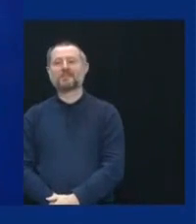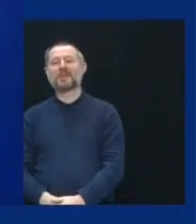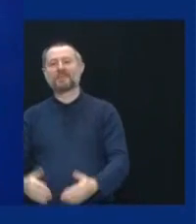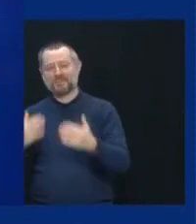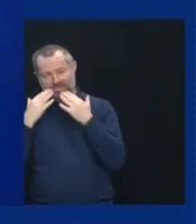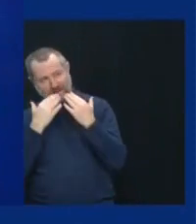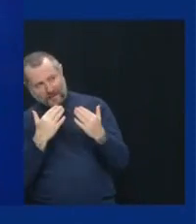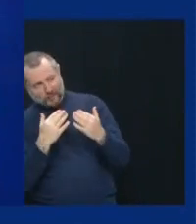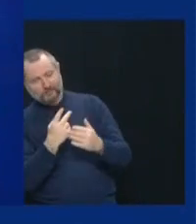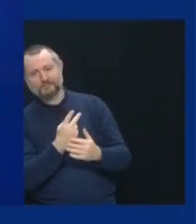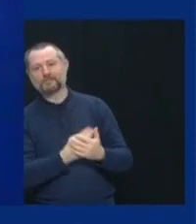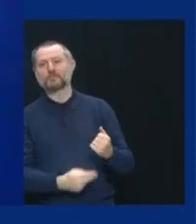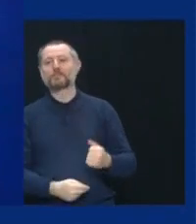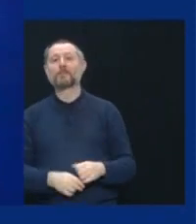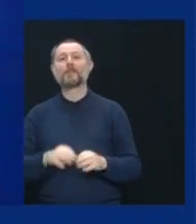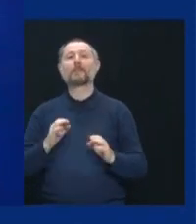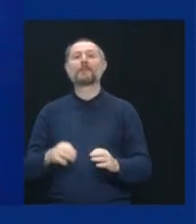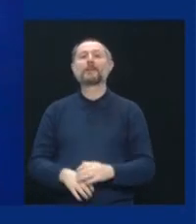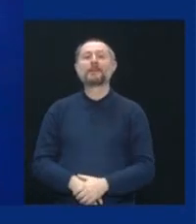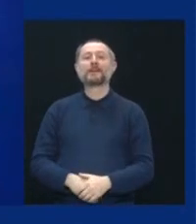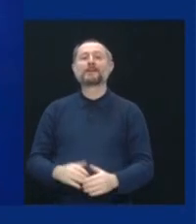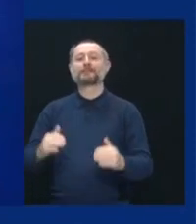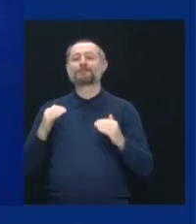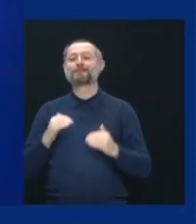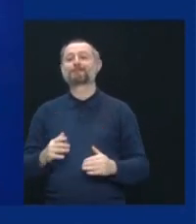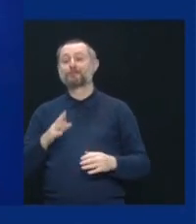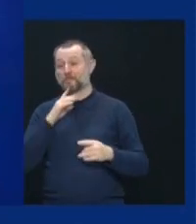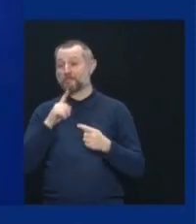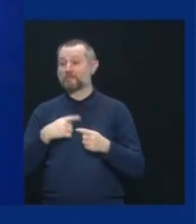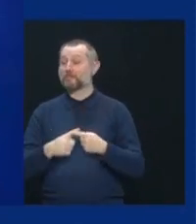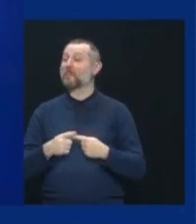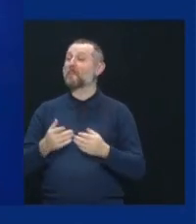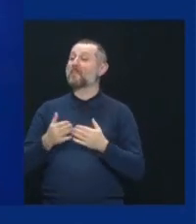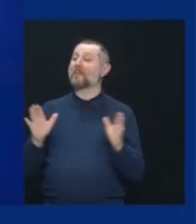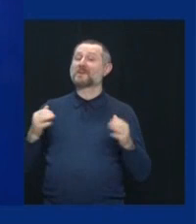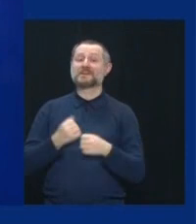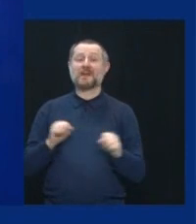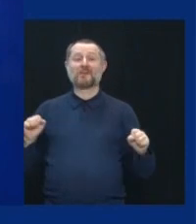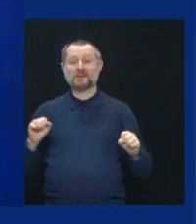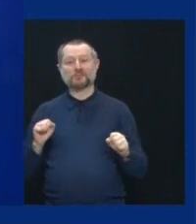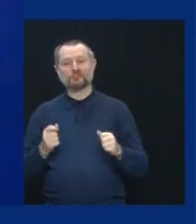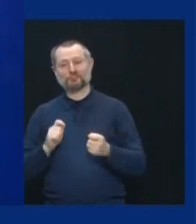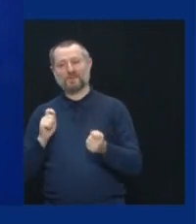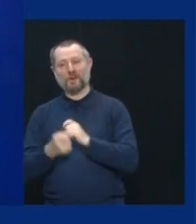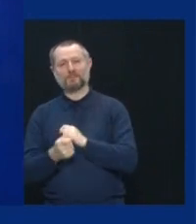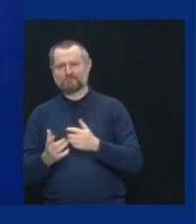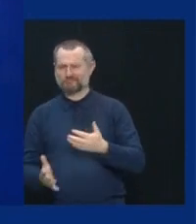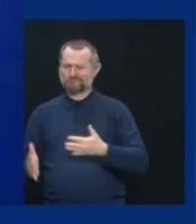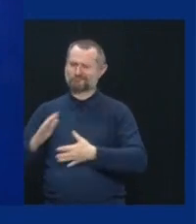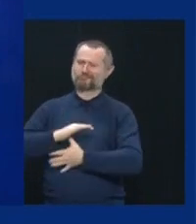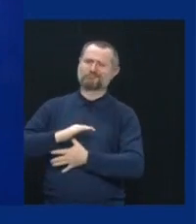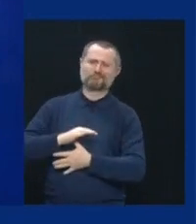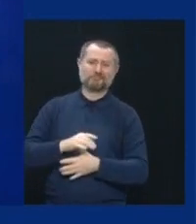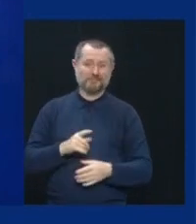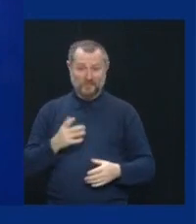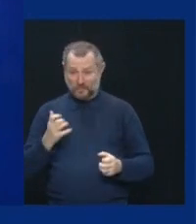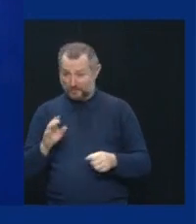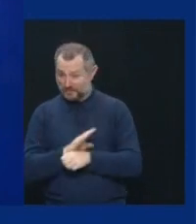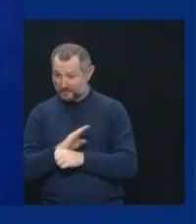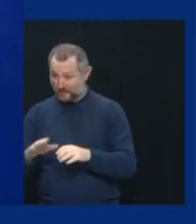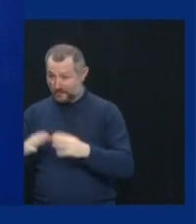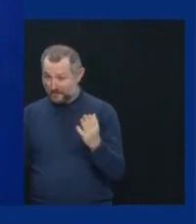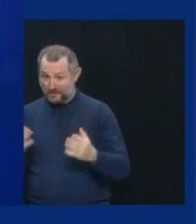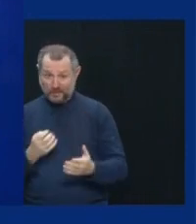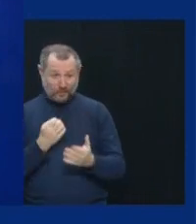you. Okay, as I mentioned, public safety is a top priority. You want to talk about reopening the economy, you have to talk about